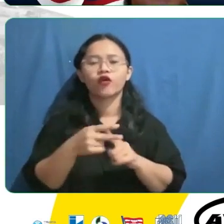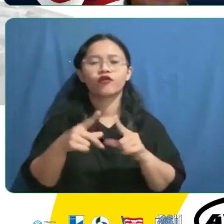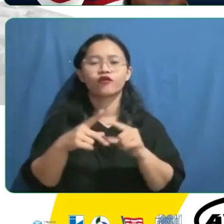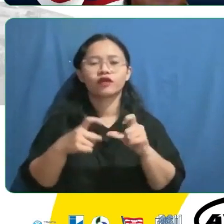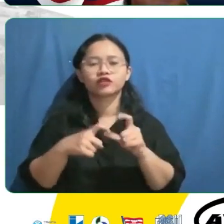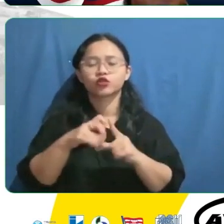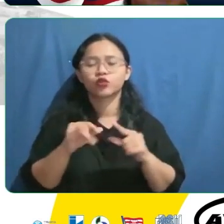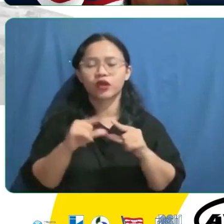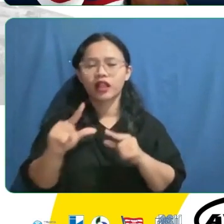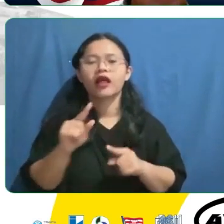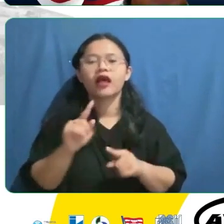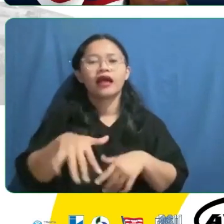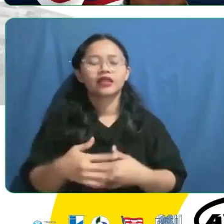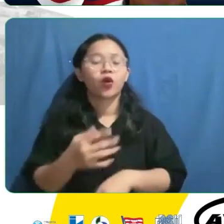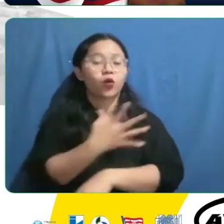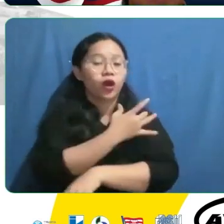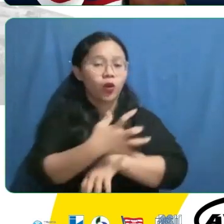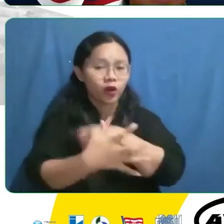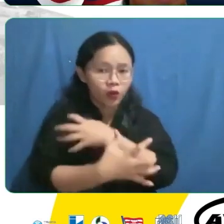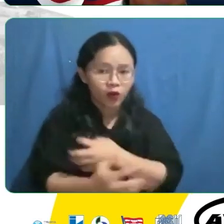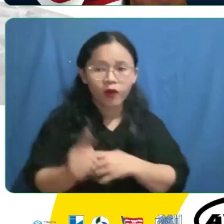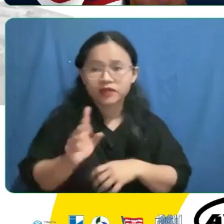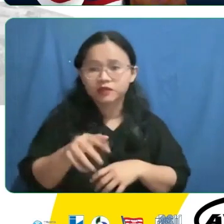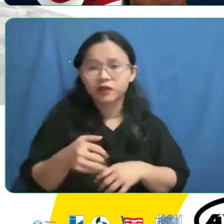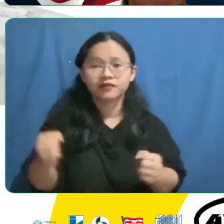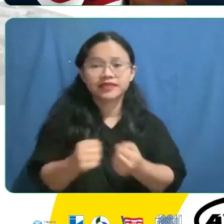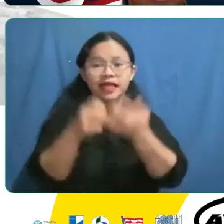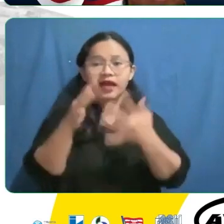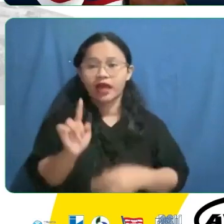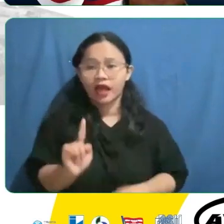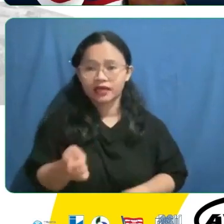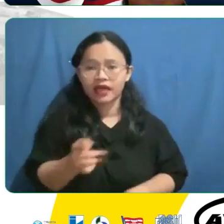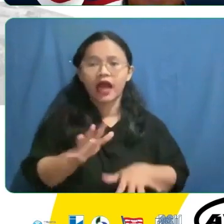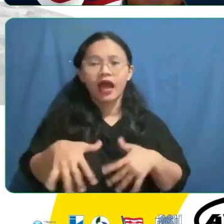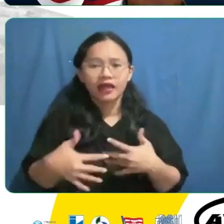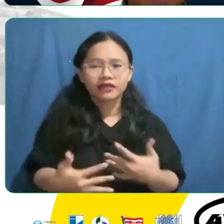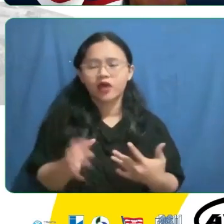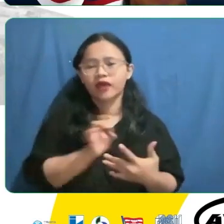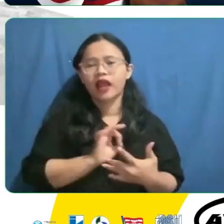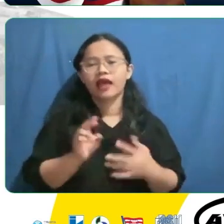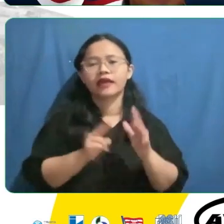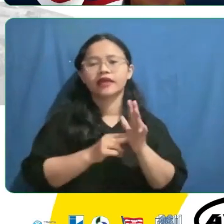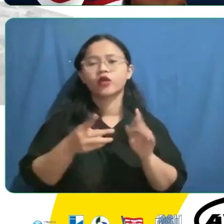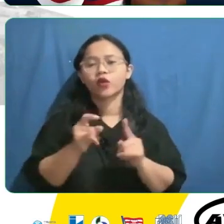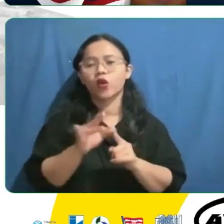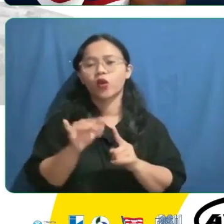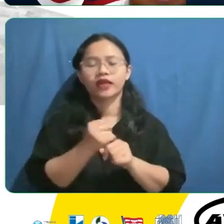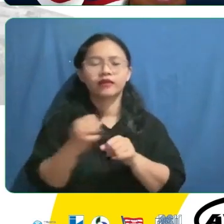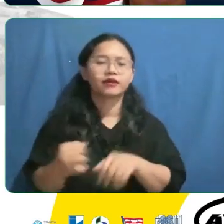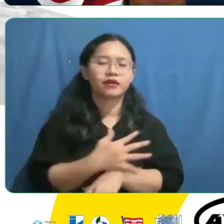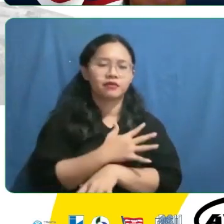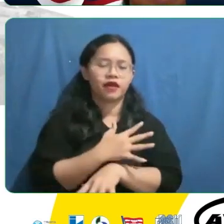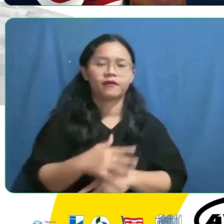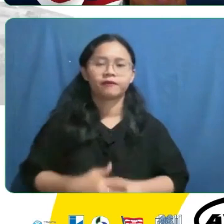And in more detail, impact to the health is we can see here